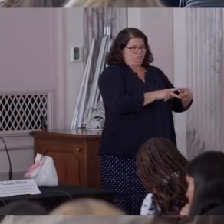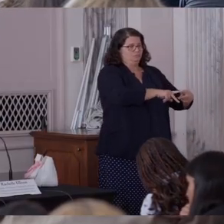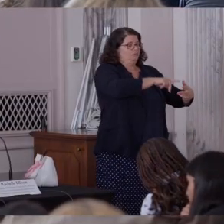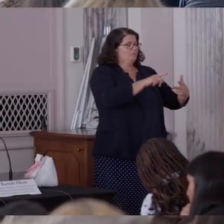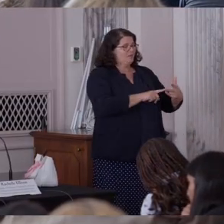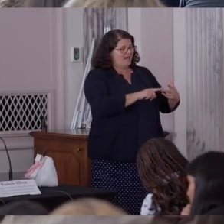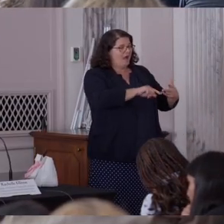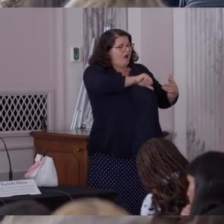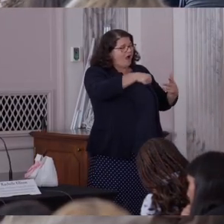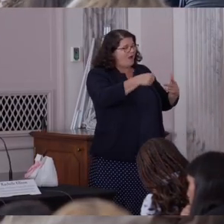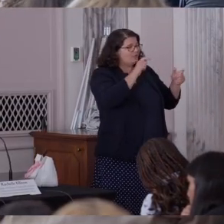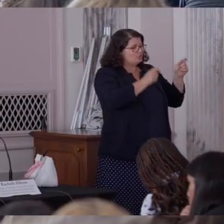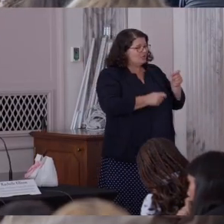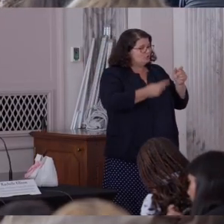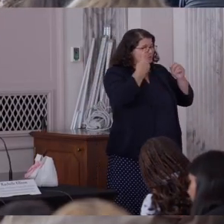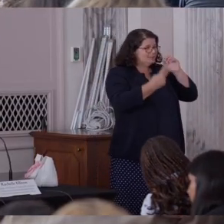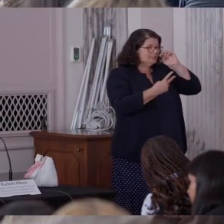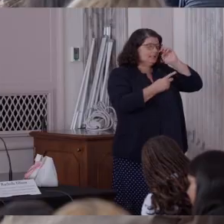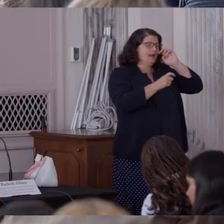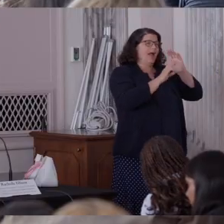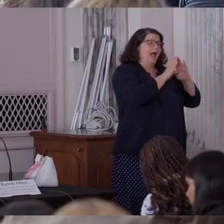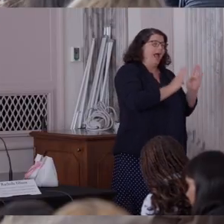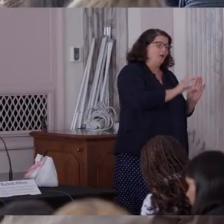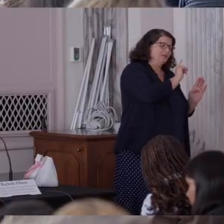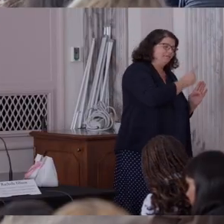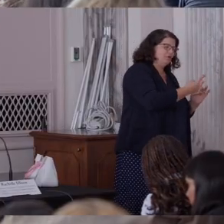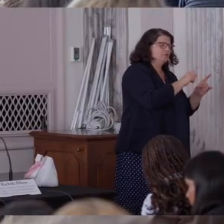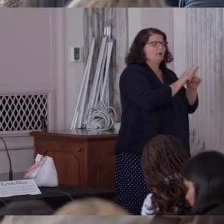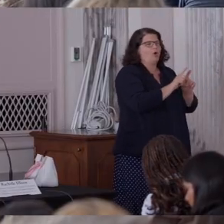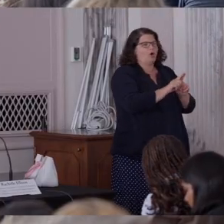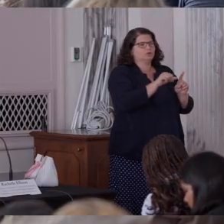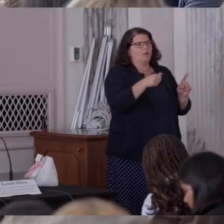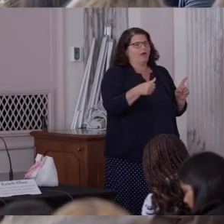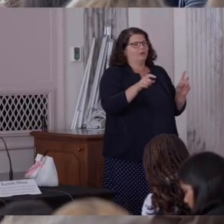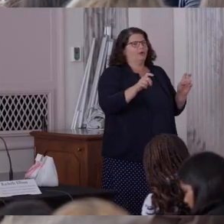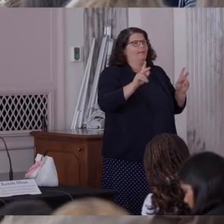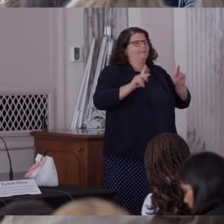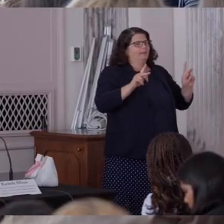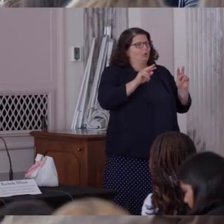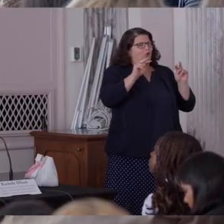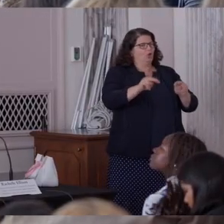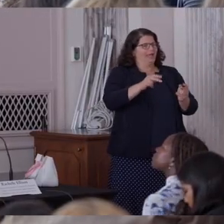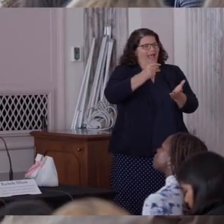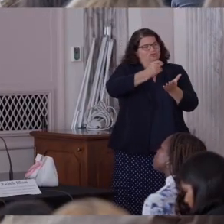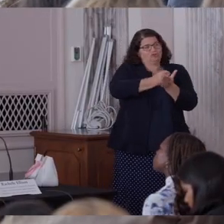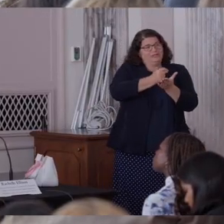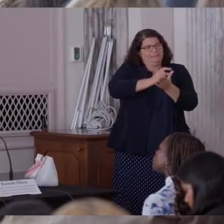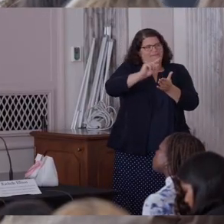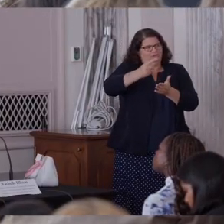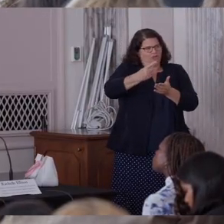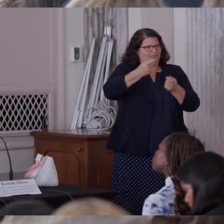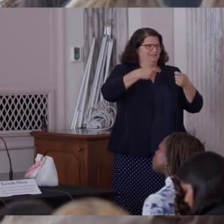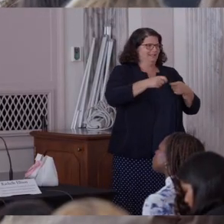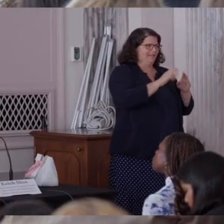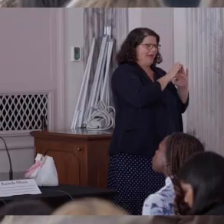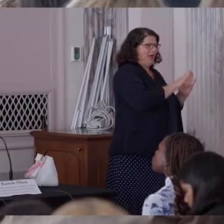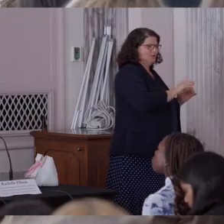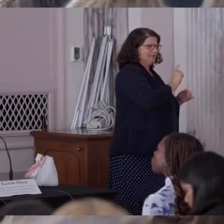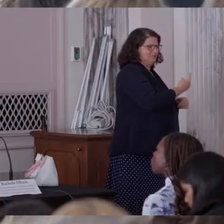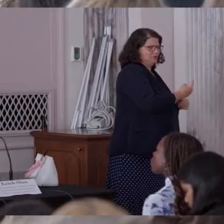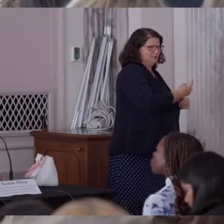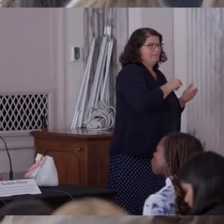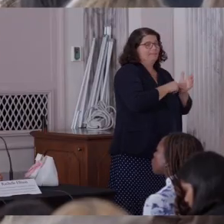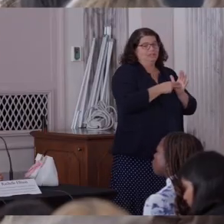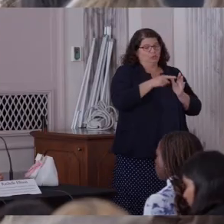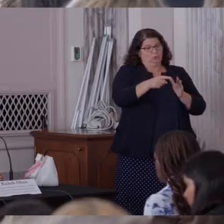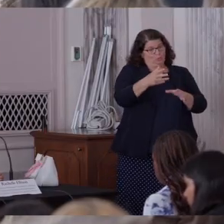Housing First program. What has been introduced is a treatment first model using transitional housing. Another one